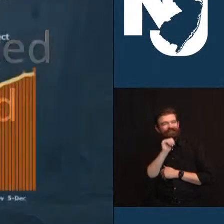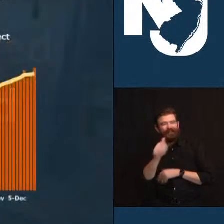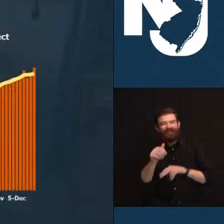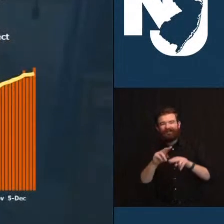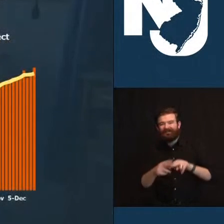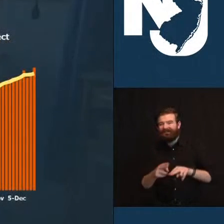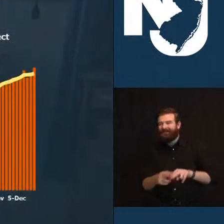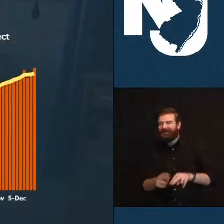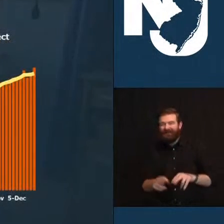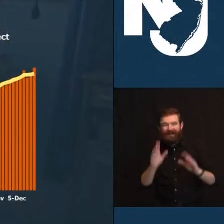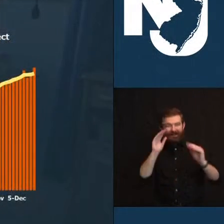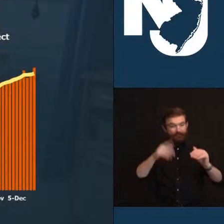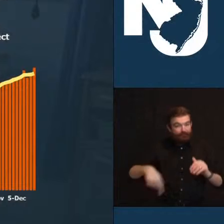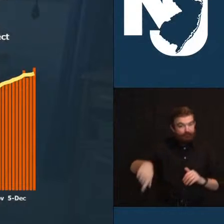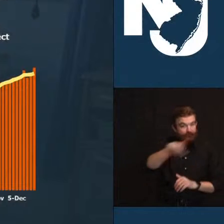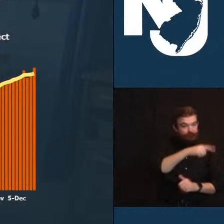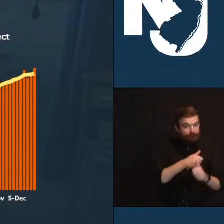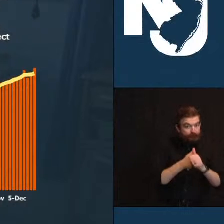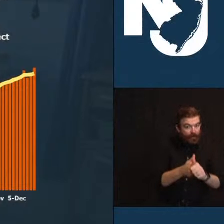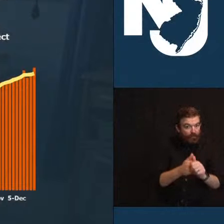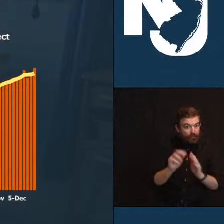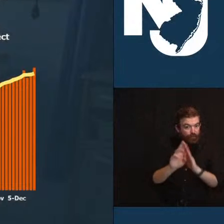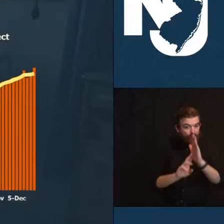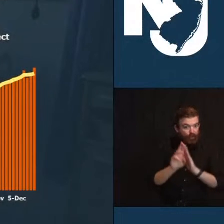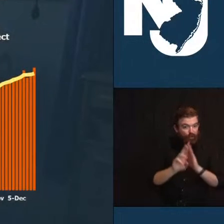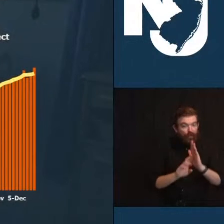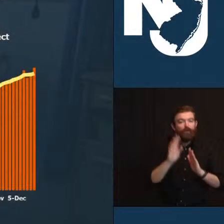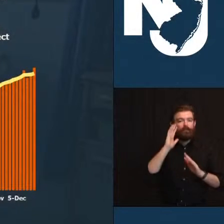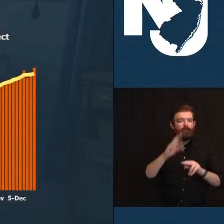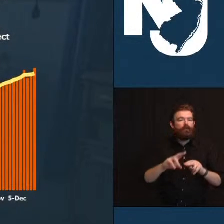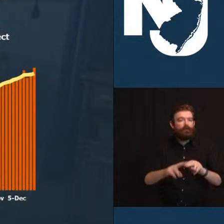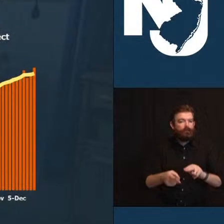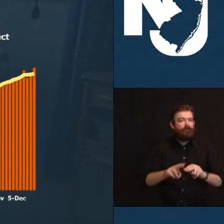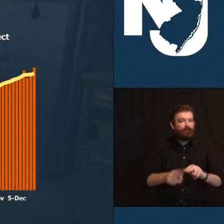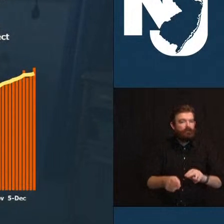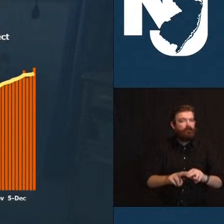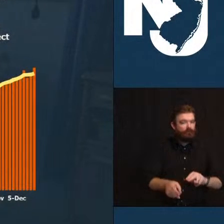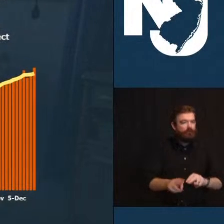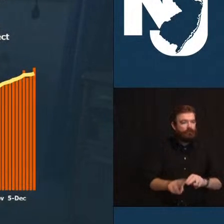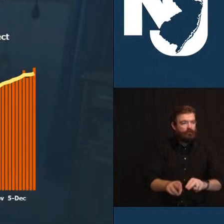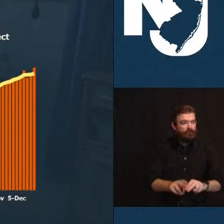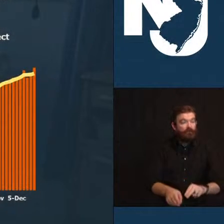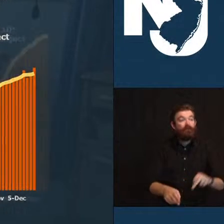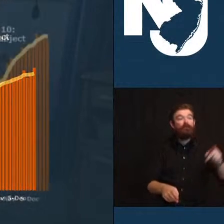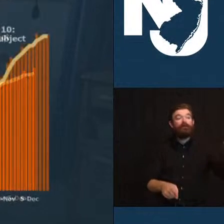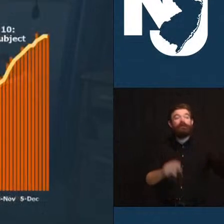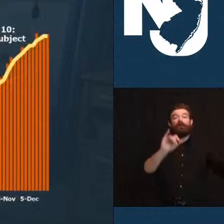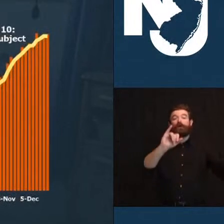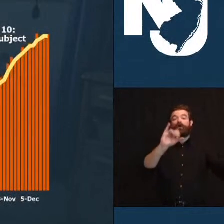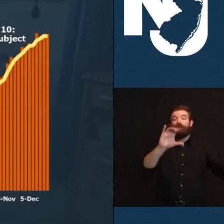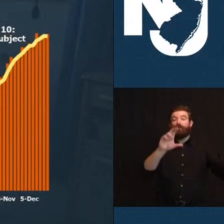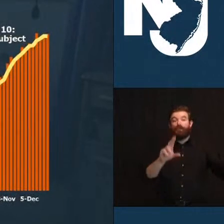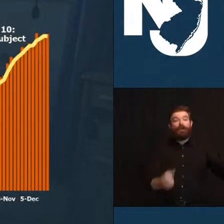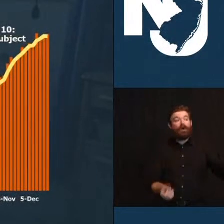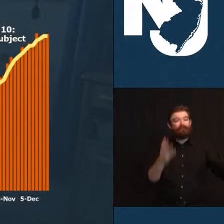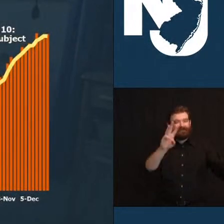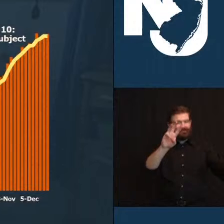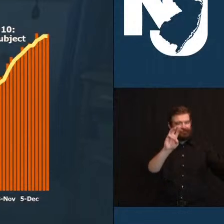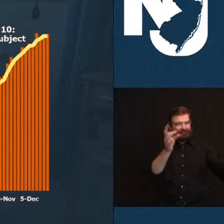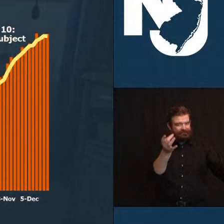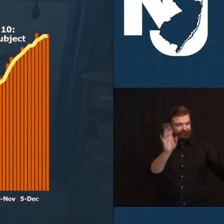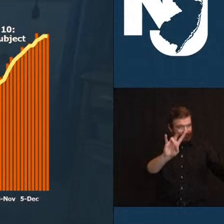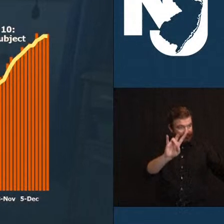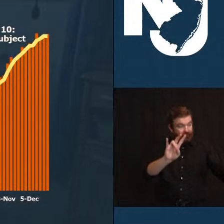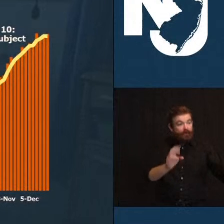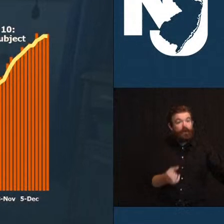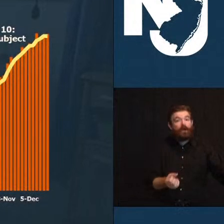care units were treating, by the way, 687 patients, 421 ventilators in use. More